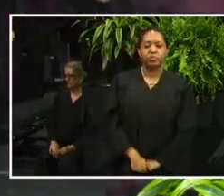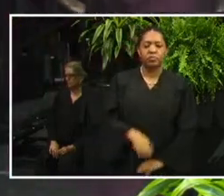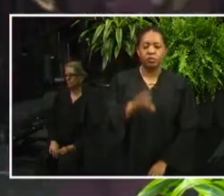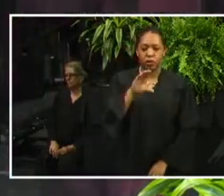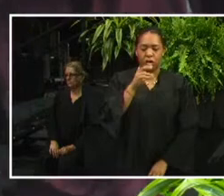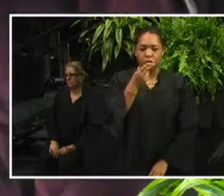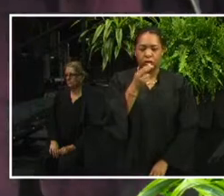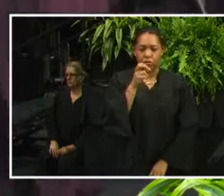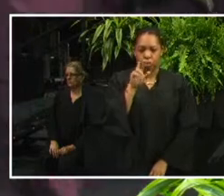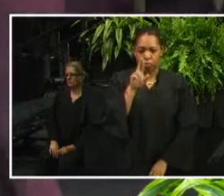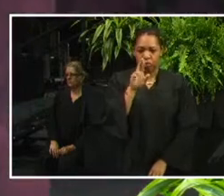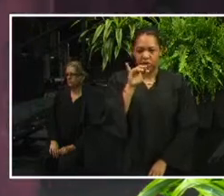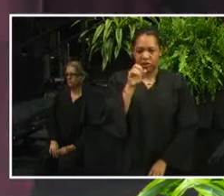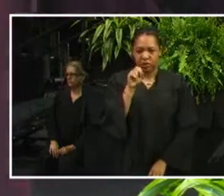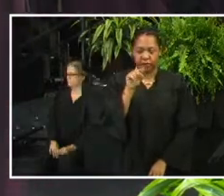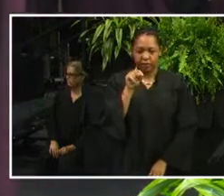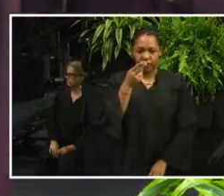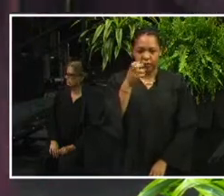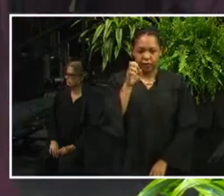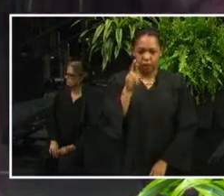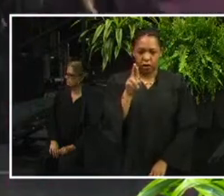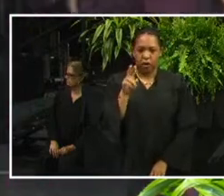Christopher Zepeda Contreras.